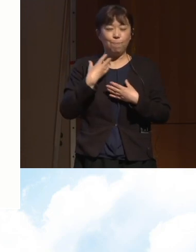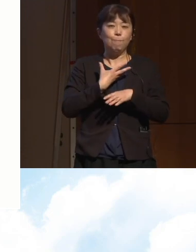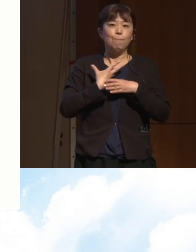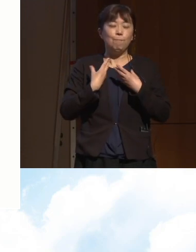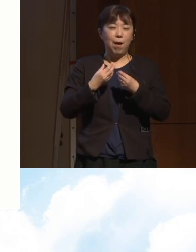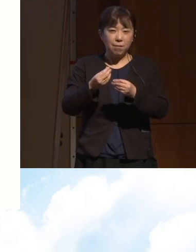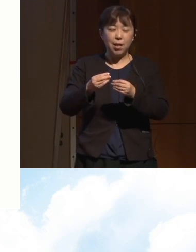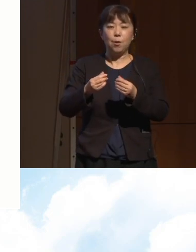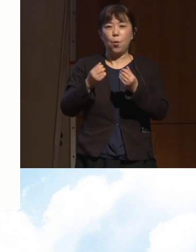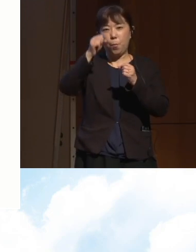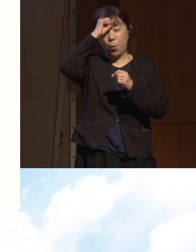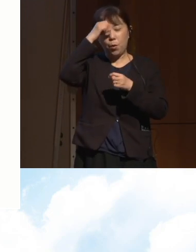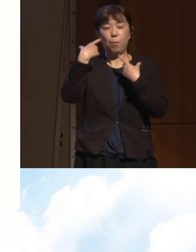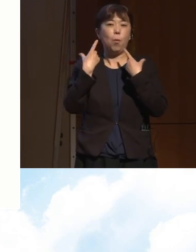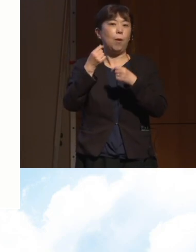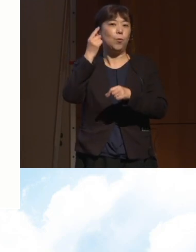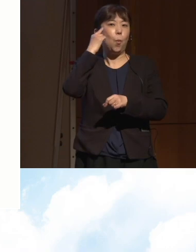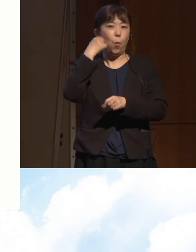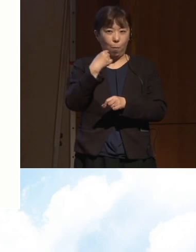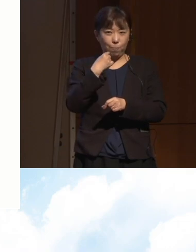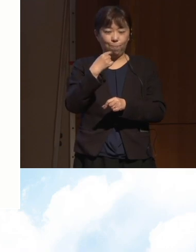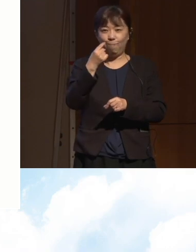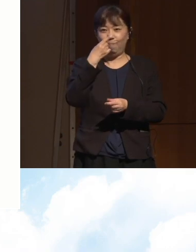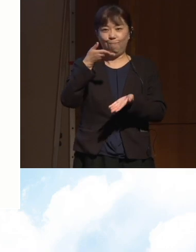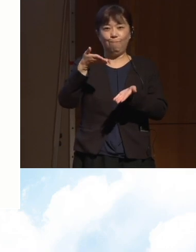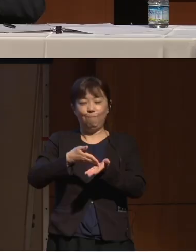the next panelist. Thank you very much.